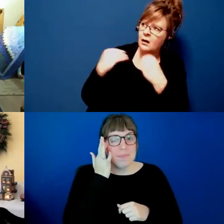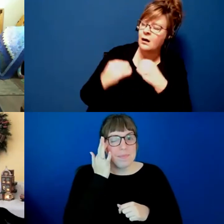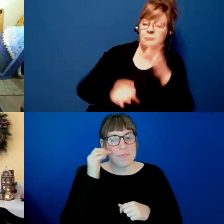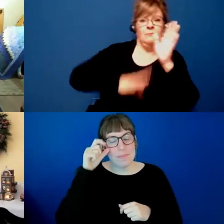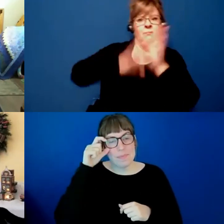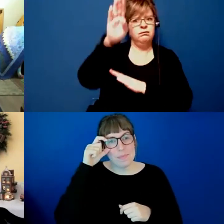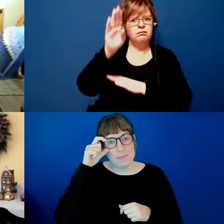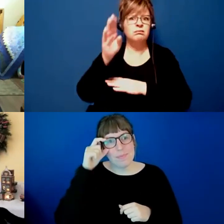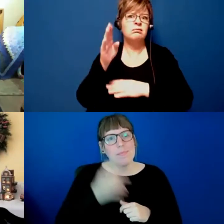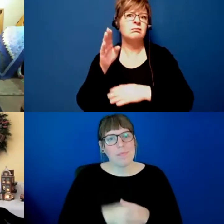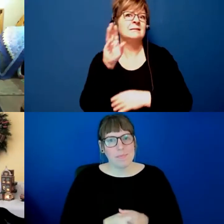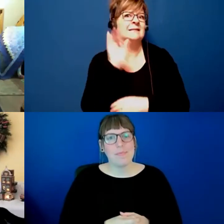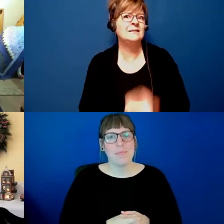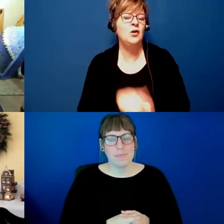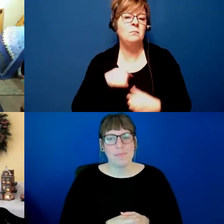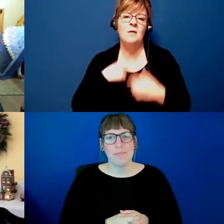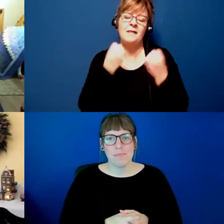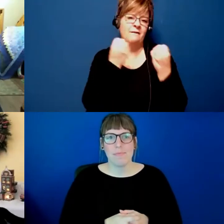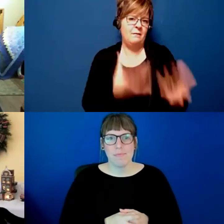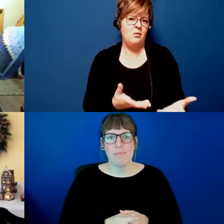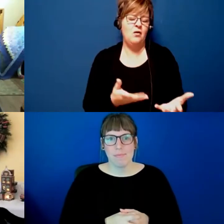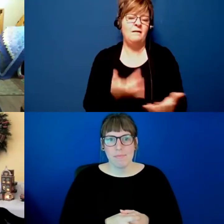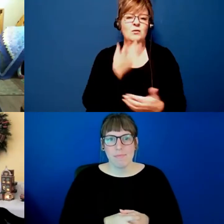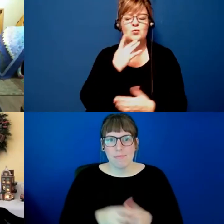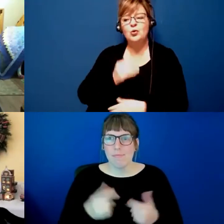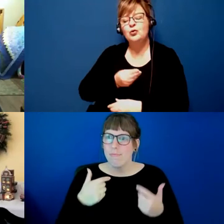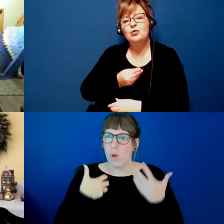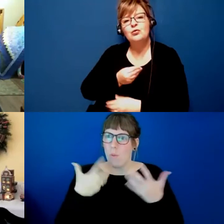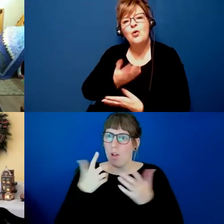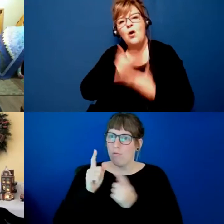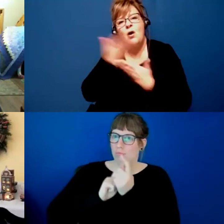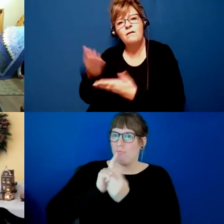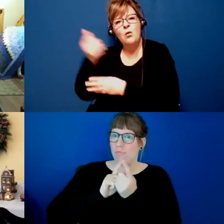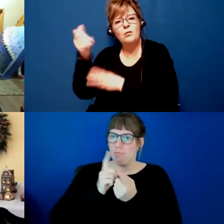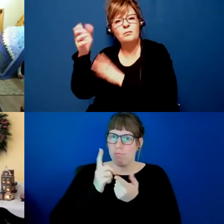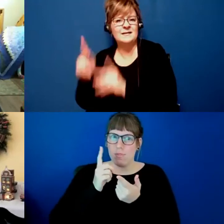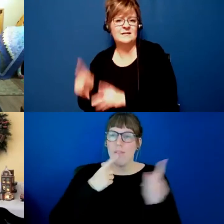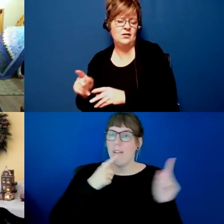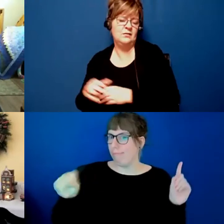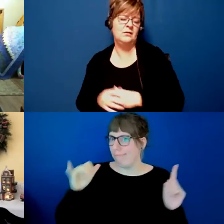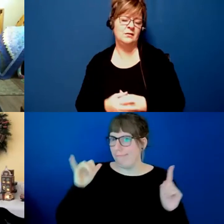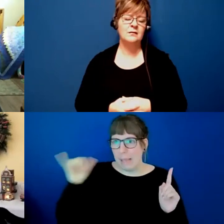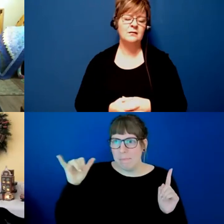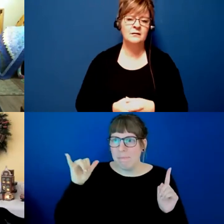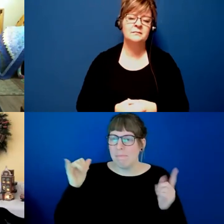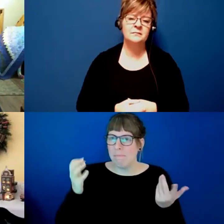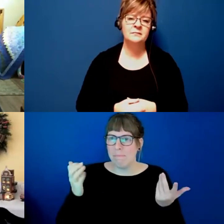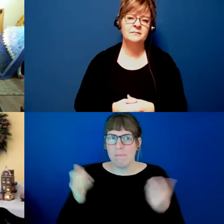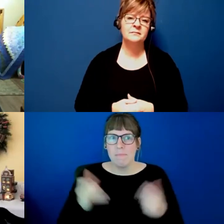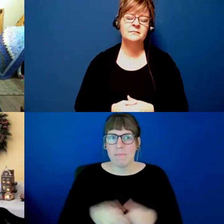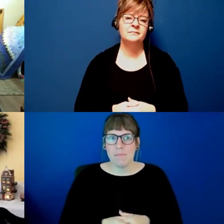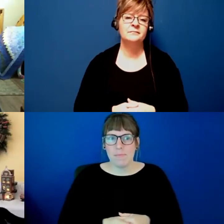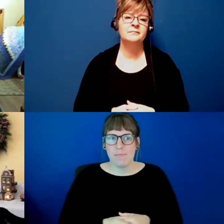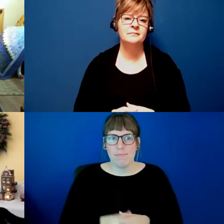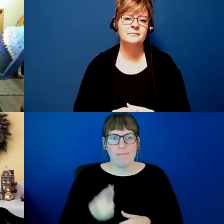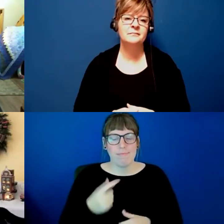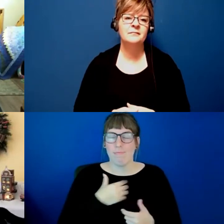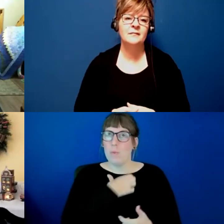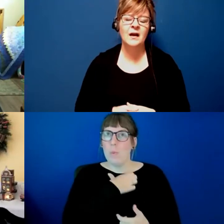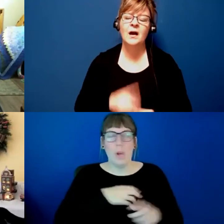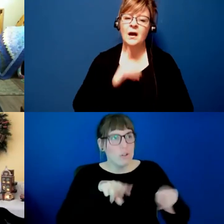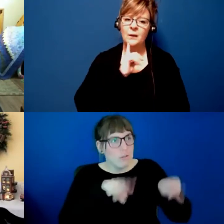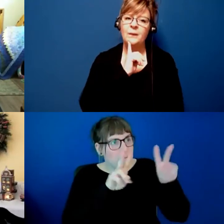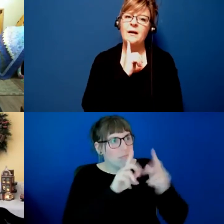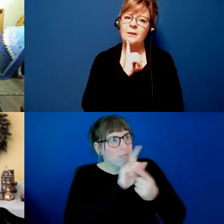grew up. True. Right. And so that's why. Yeah. I can admit to that as well. Like I've always wished that I had a mentor.